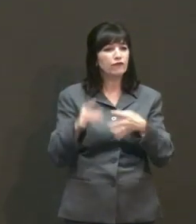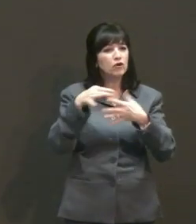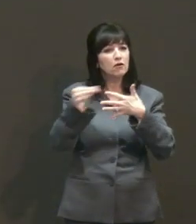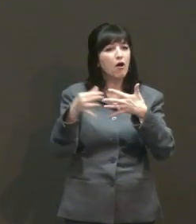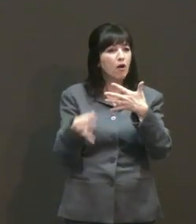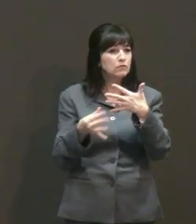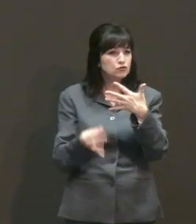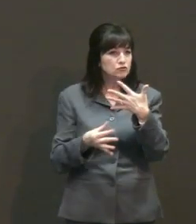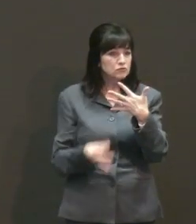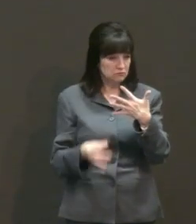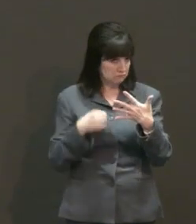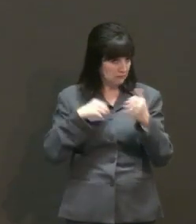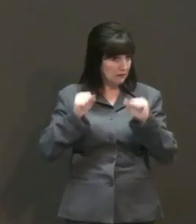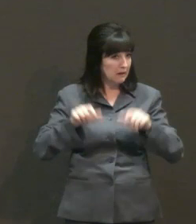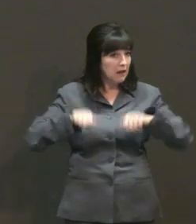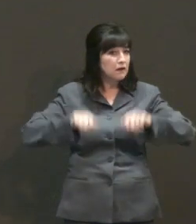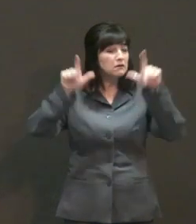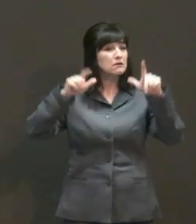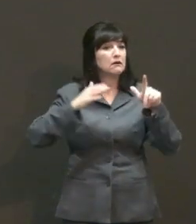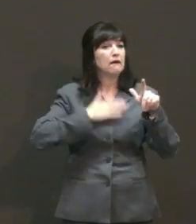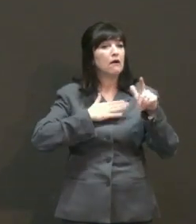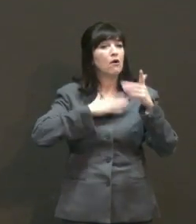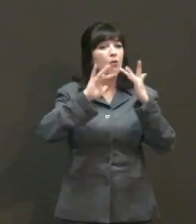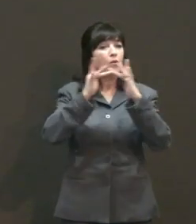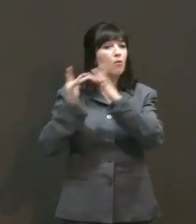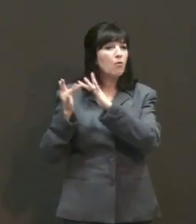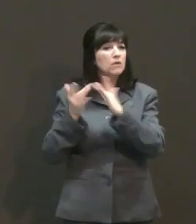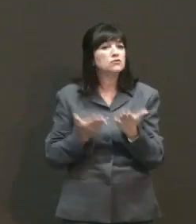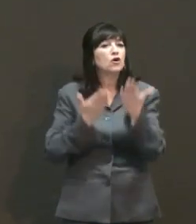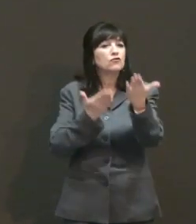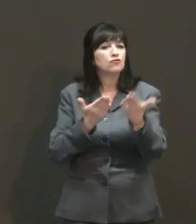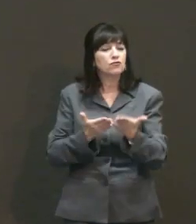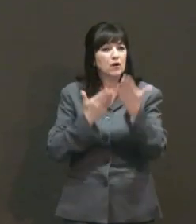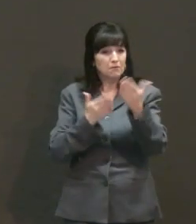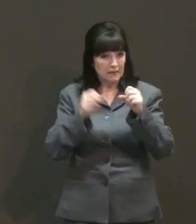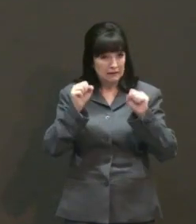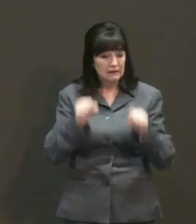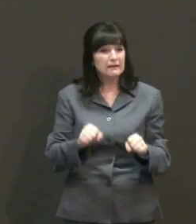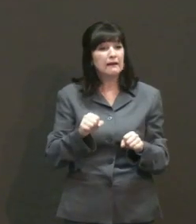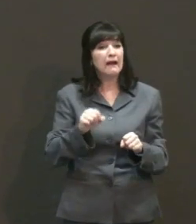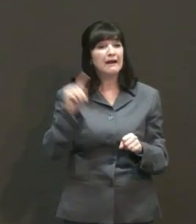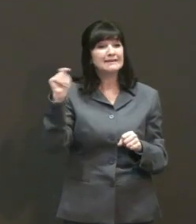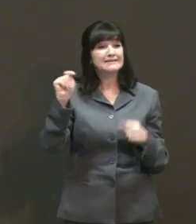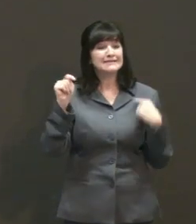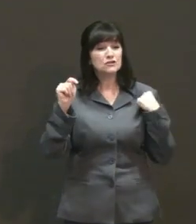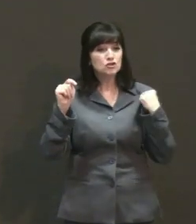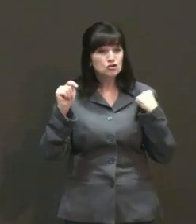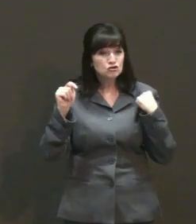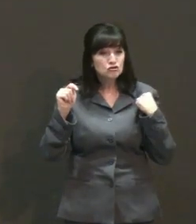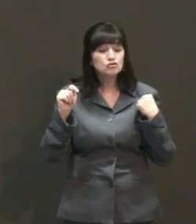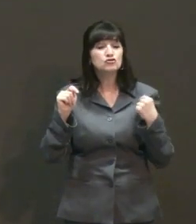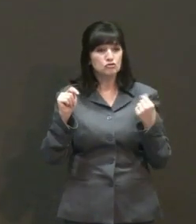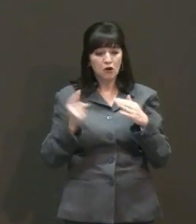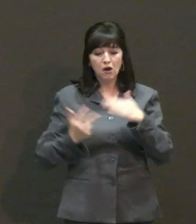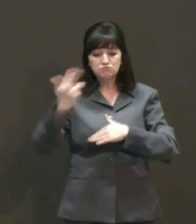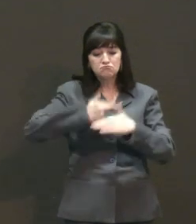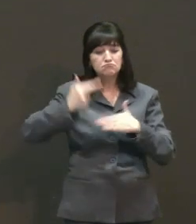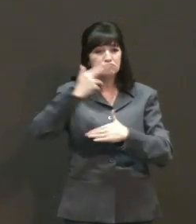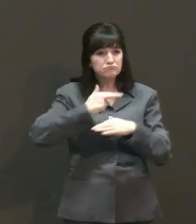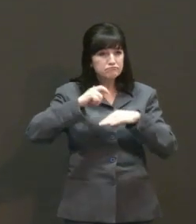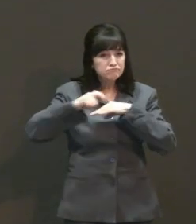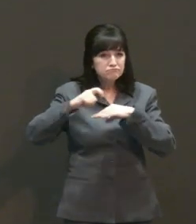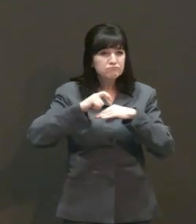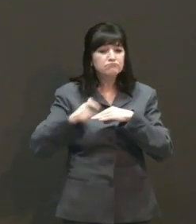different ways to make a mask out of a t-shirt or a scarf or other materials.